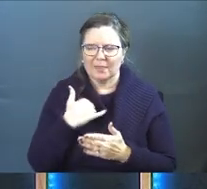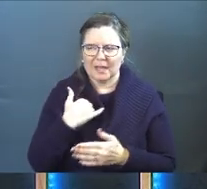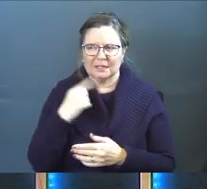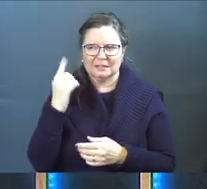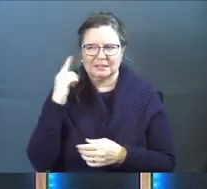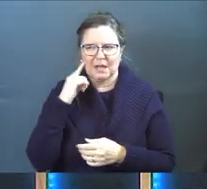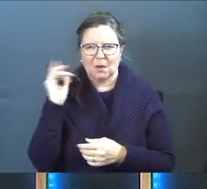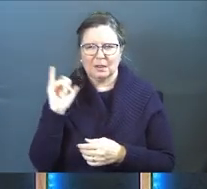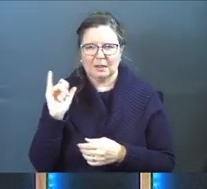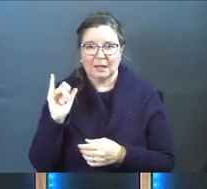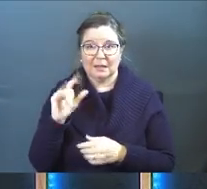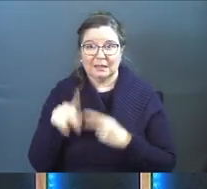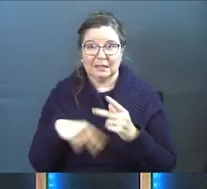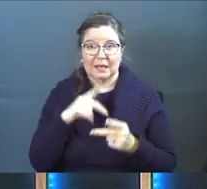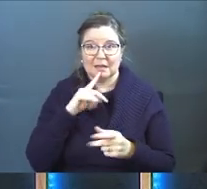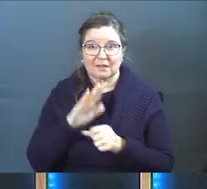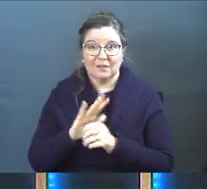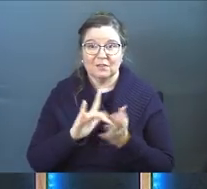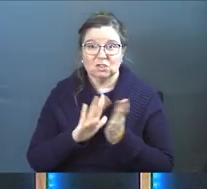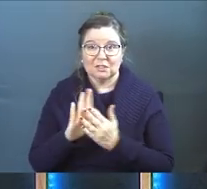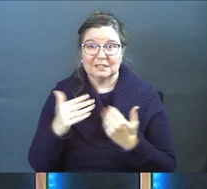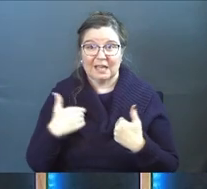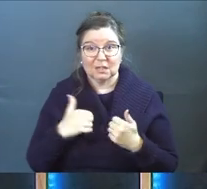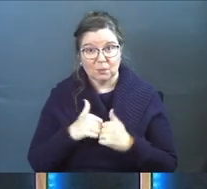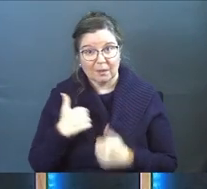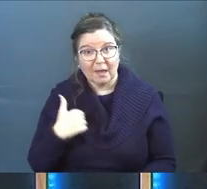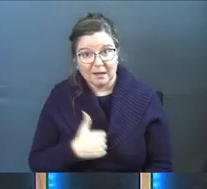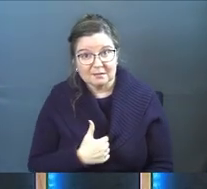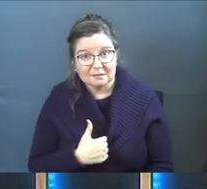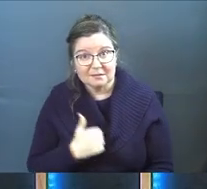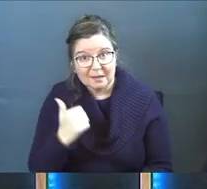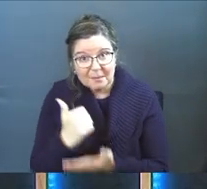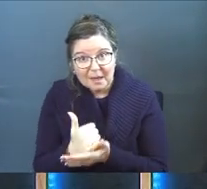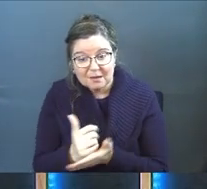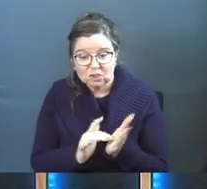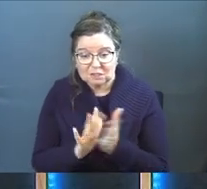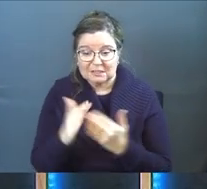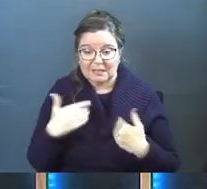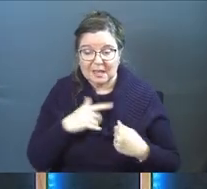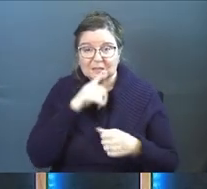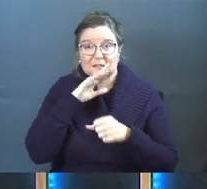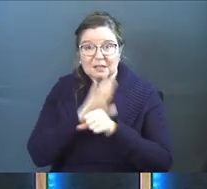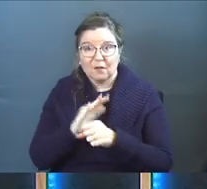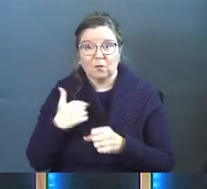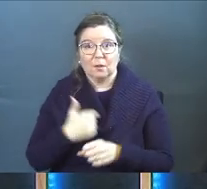sounds a whole lot like the kind of covenant that Jesus has with us. Amen? Jesus has this